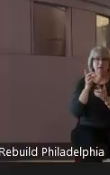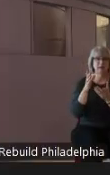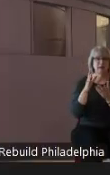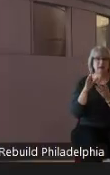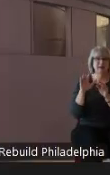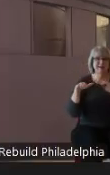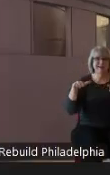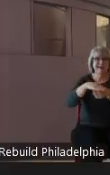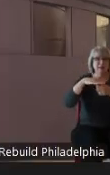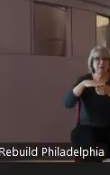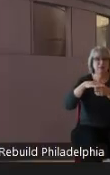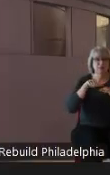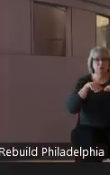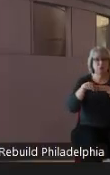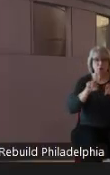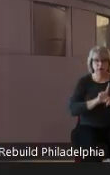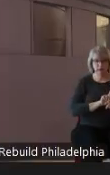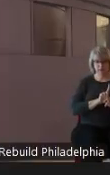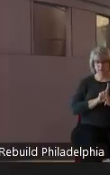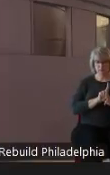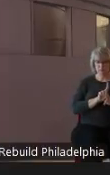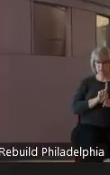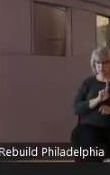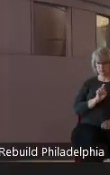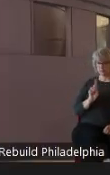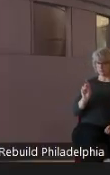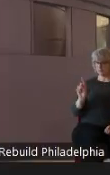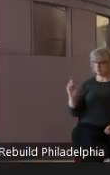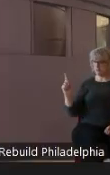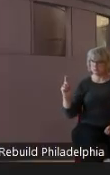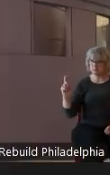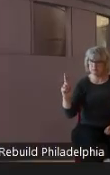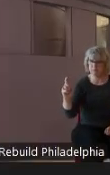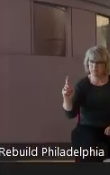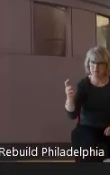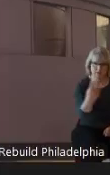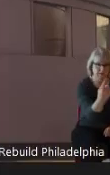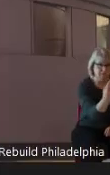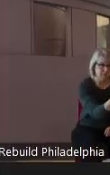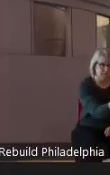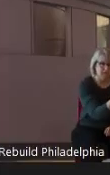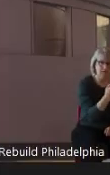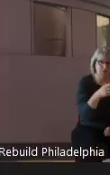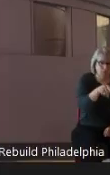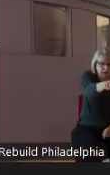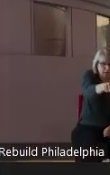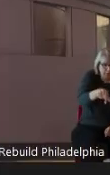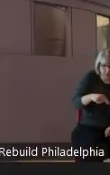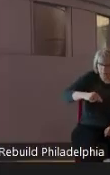mobility loop around the perimeter of the room. This will be a path that's marked on the floor that can be used for